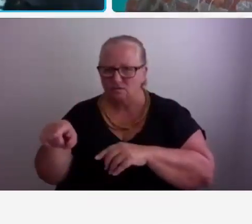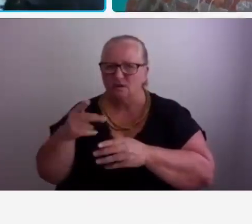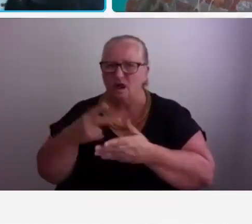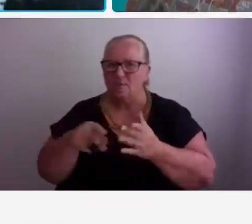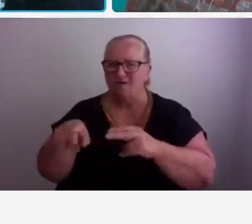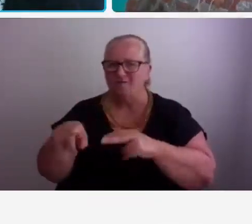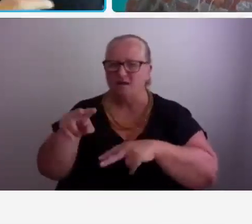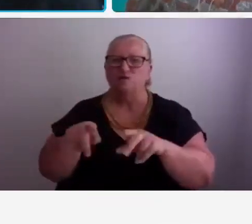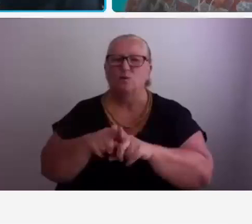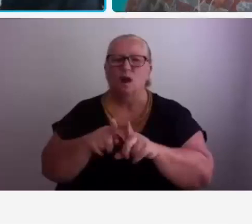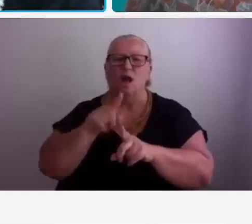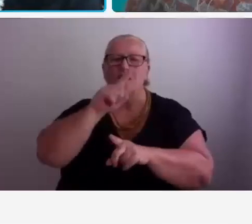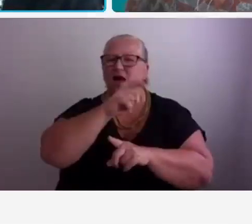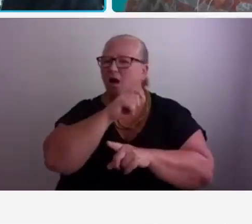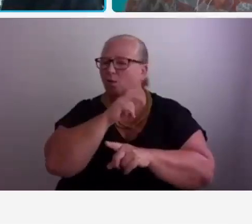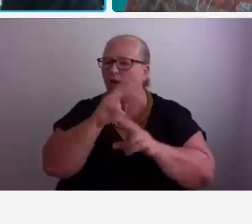also look at